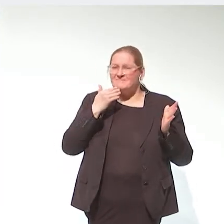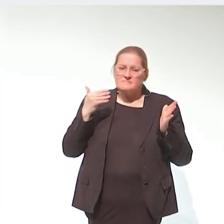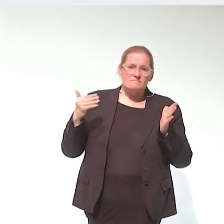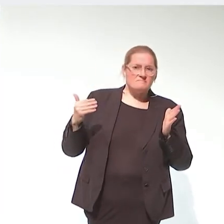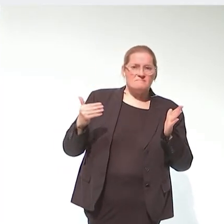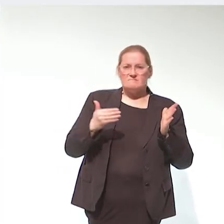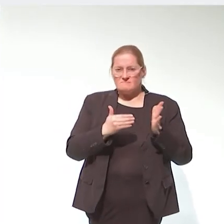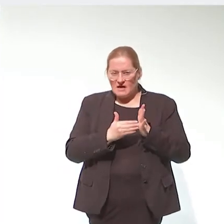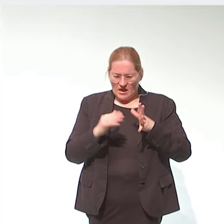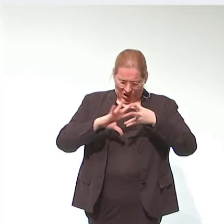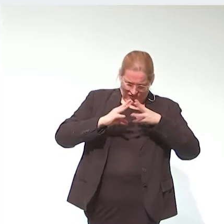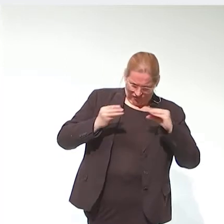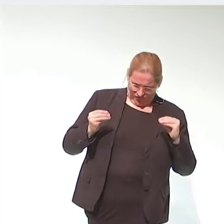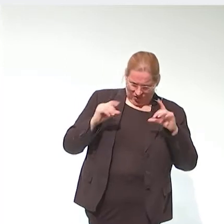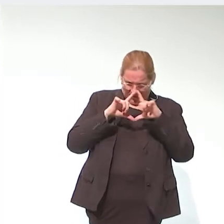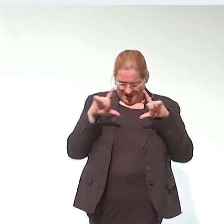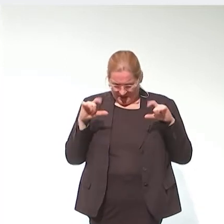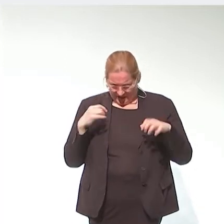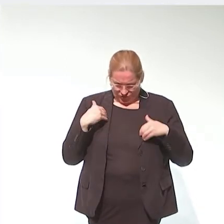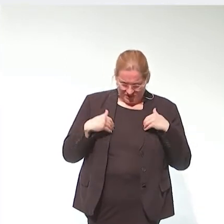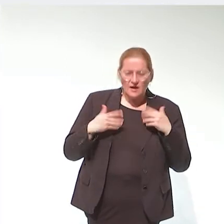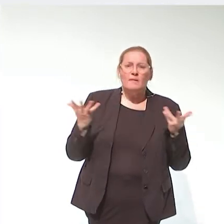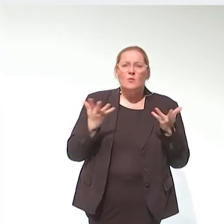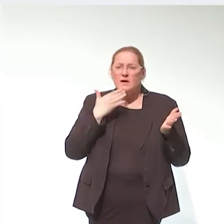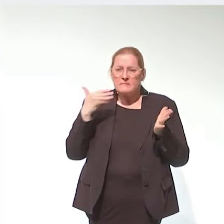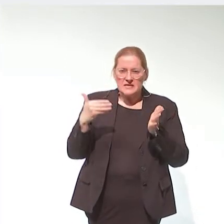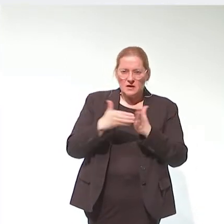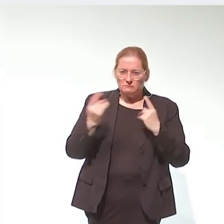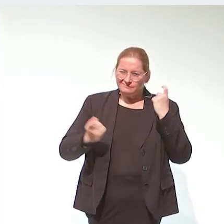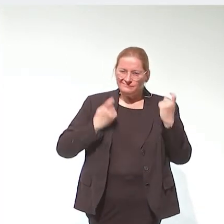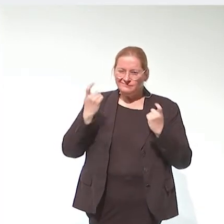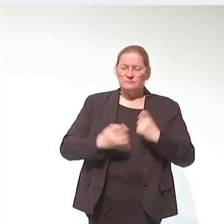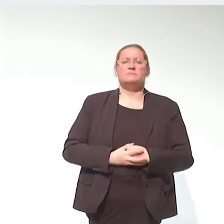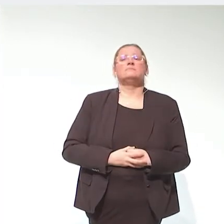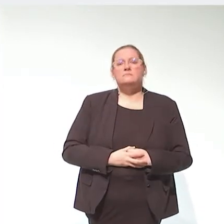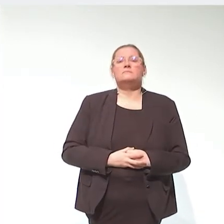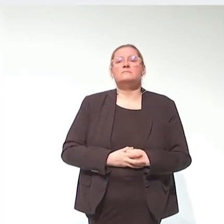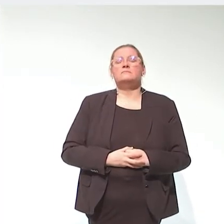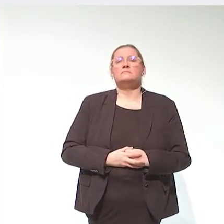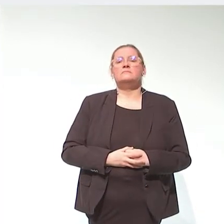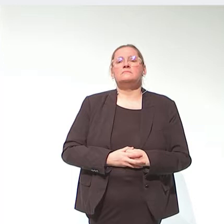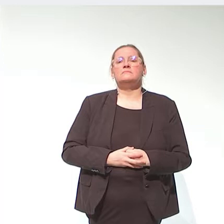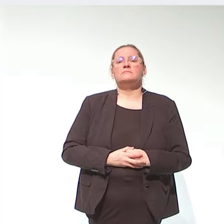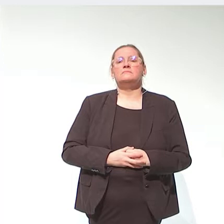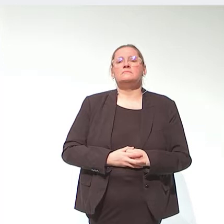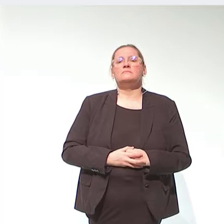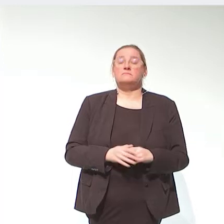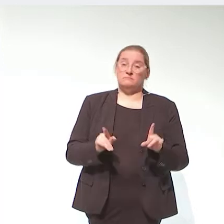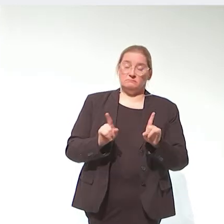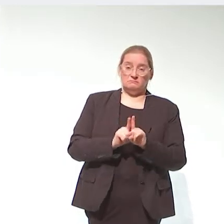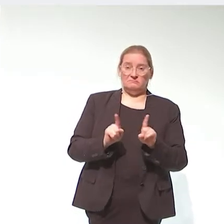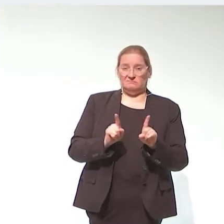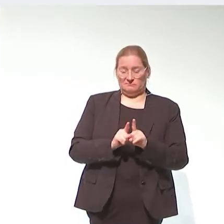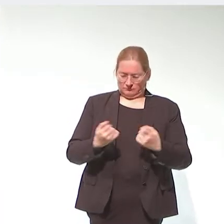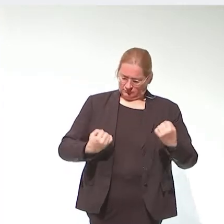us from the service level, we want to be as ambitious as possible and to have something that could